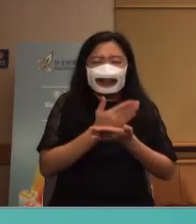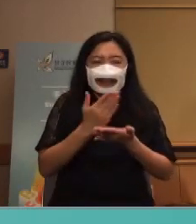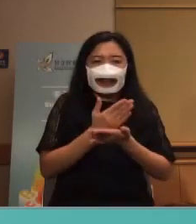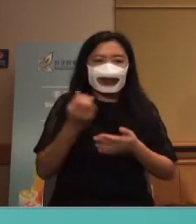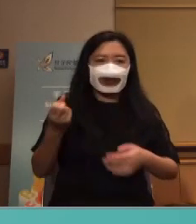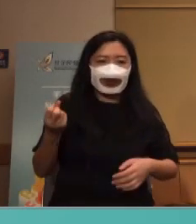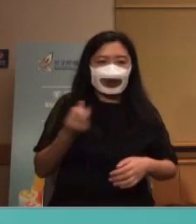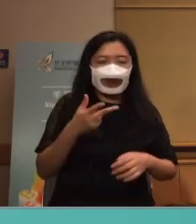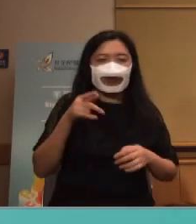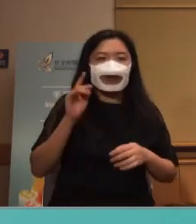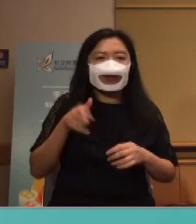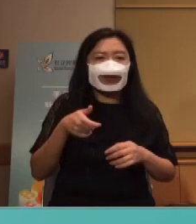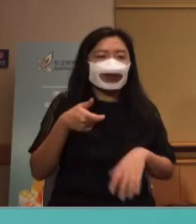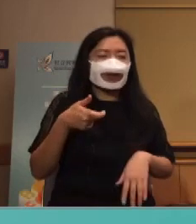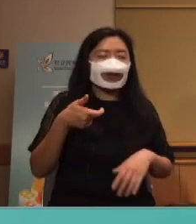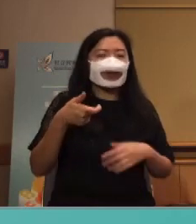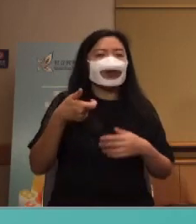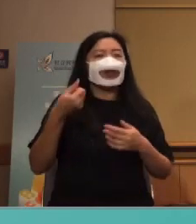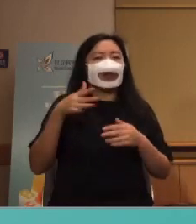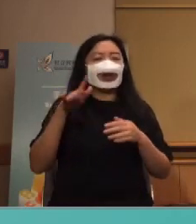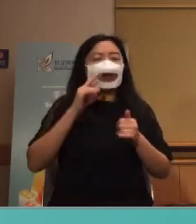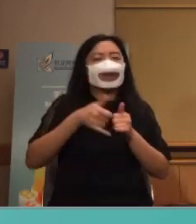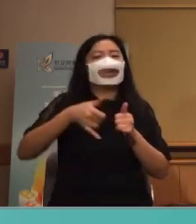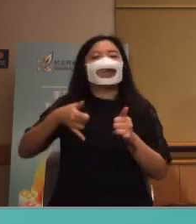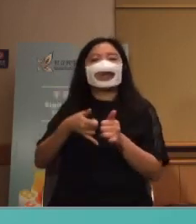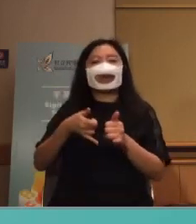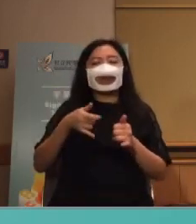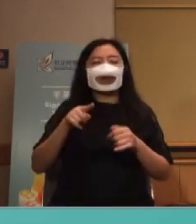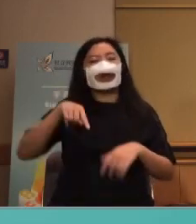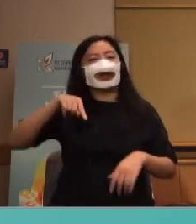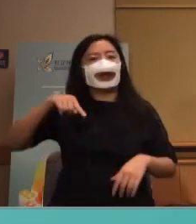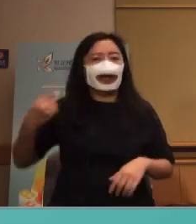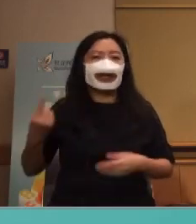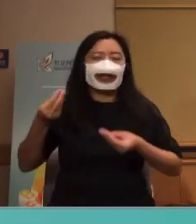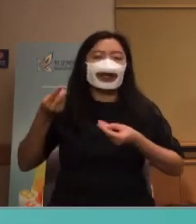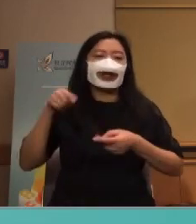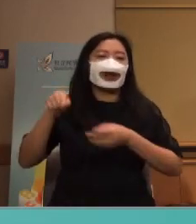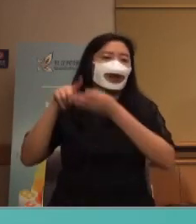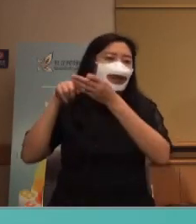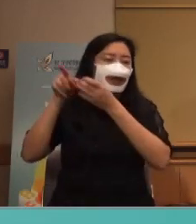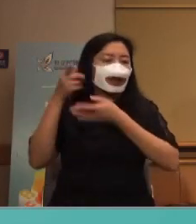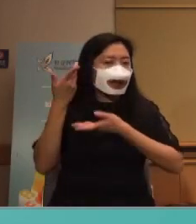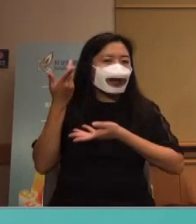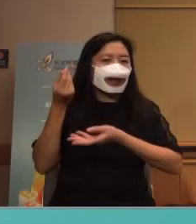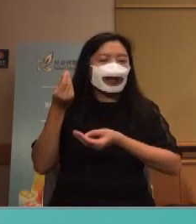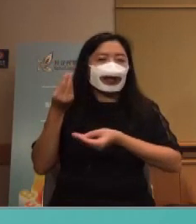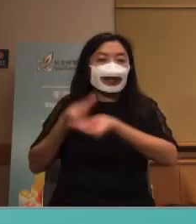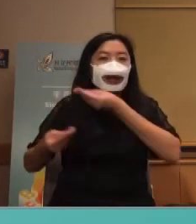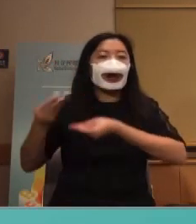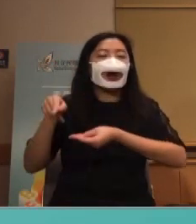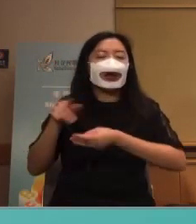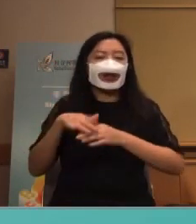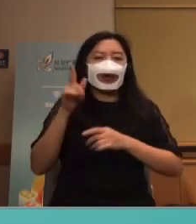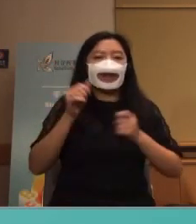Paul Forster. He was an environmental sciences teacher at Hong Kong USD, and my GPA back then was like 2 point something, 2.1